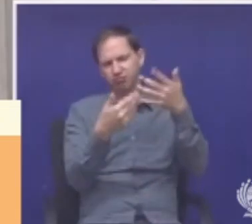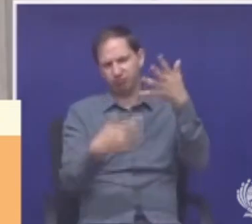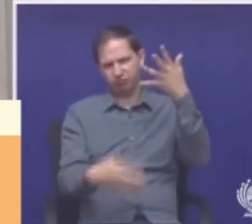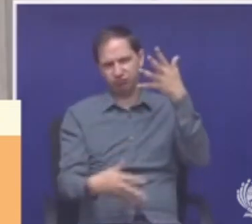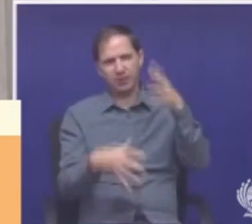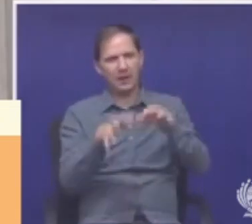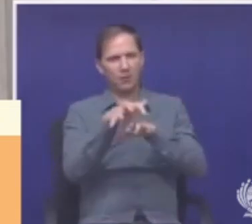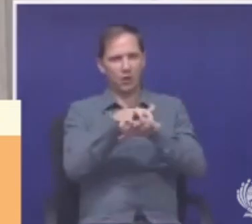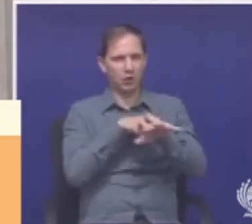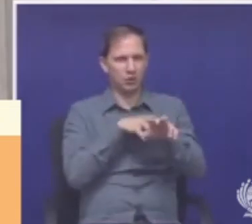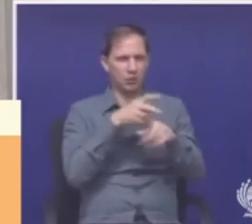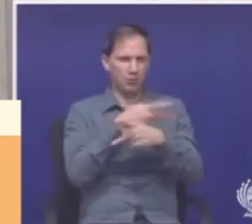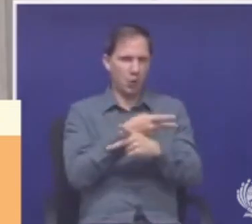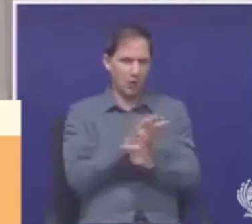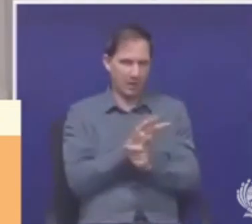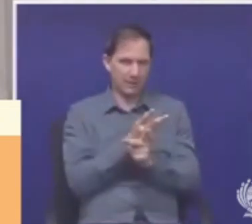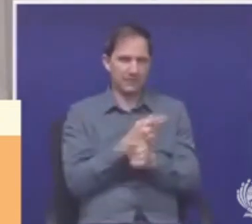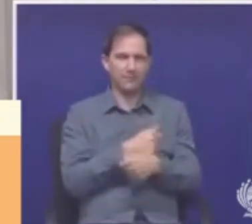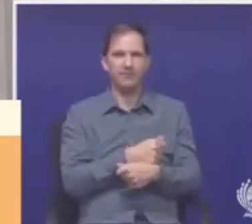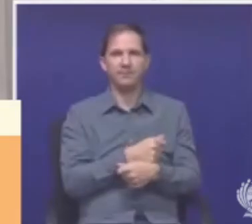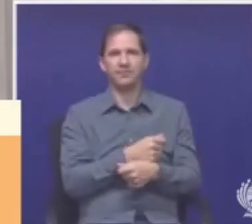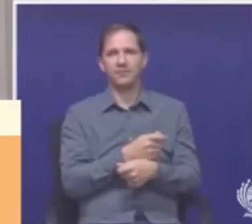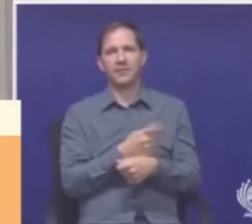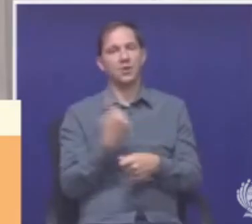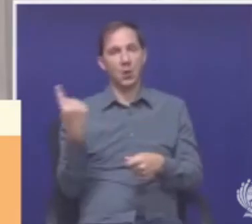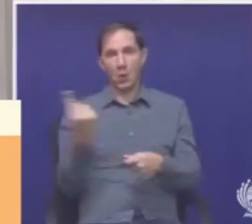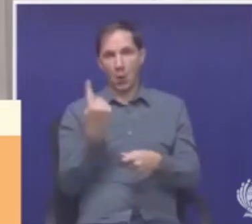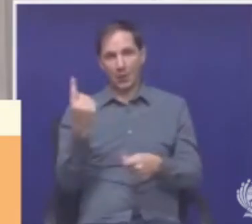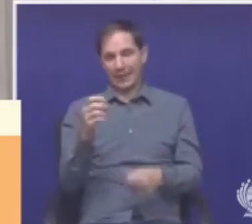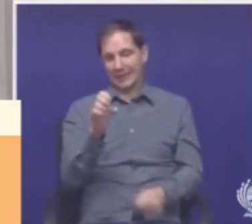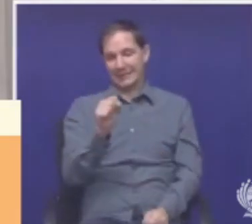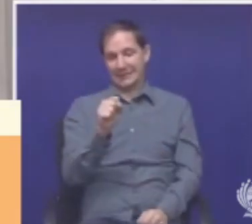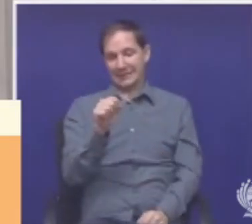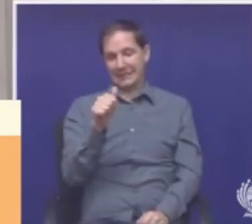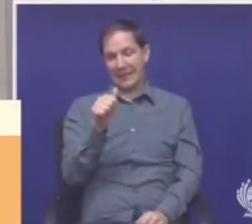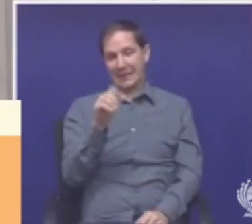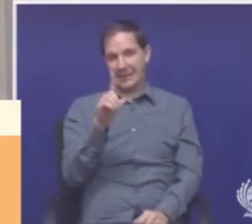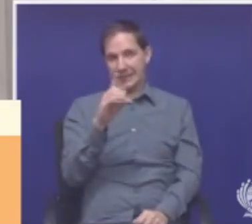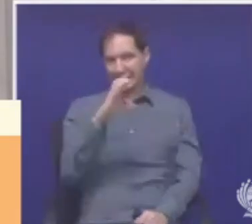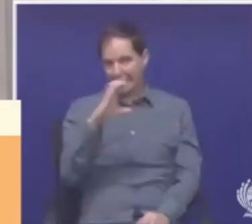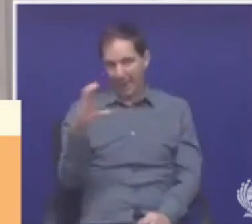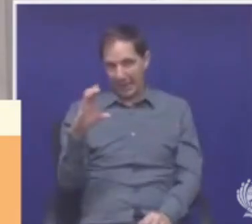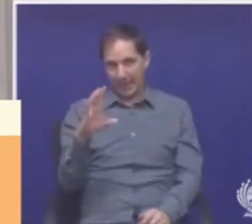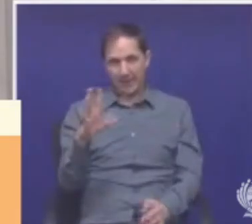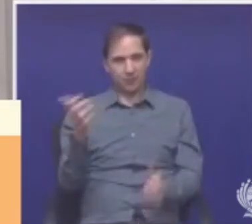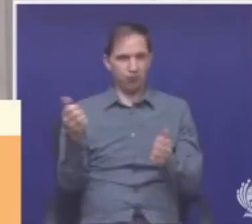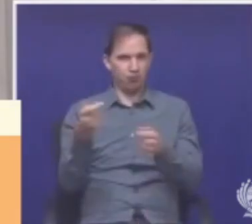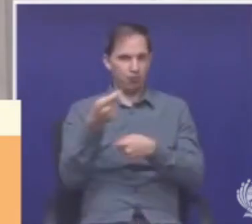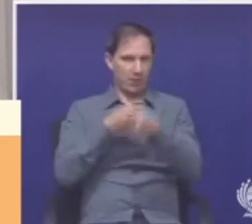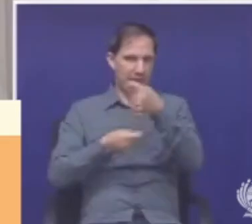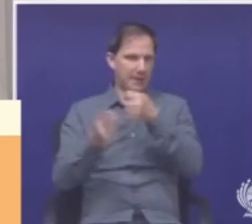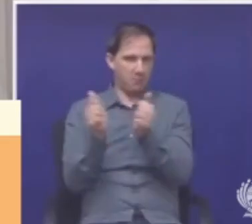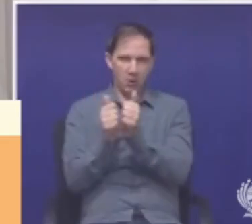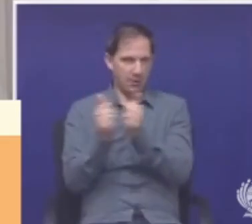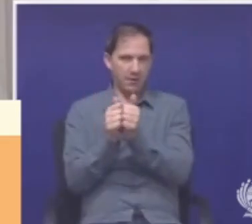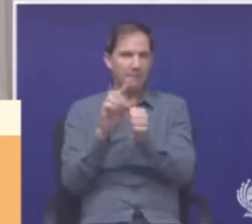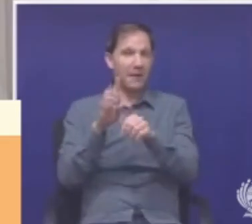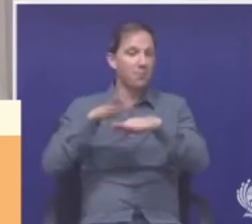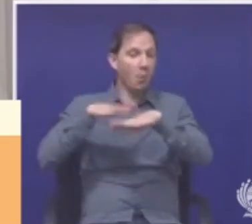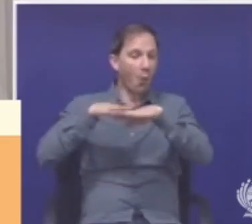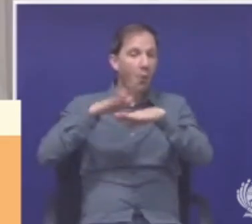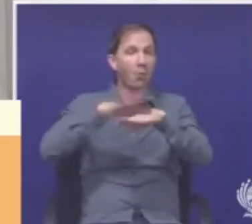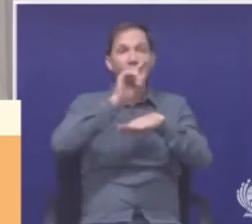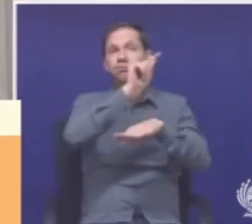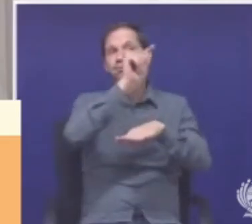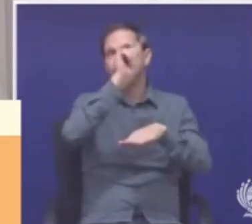into countries further than just our SADC trading partners into the continent. And we look forward to exploiting those